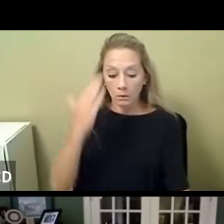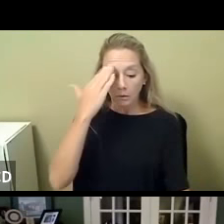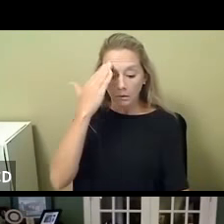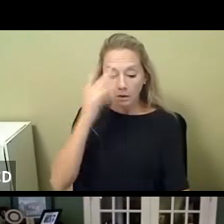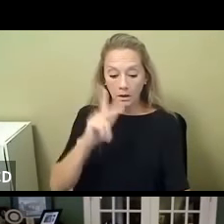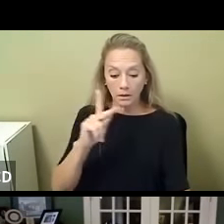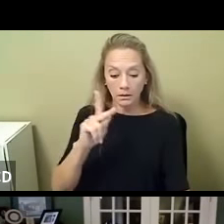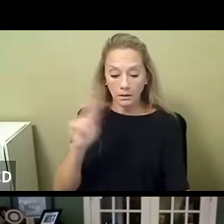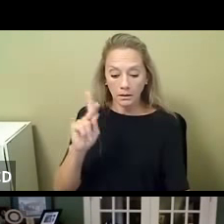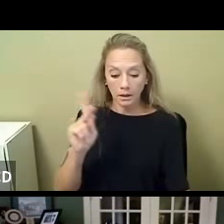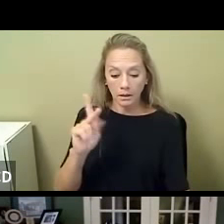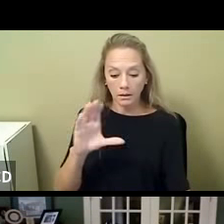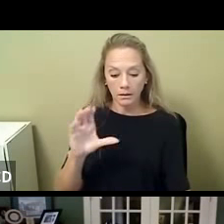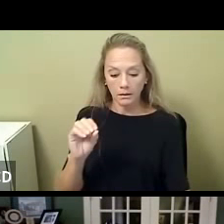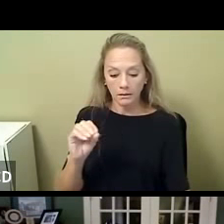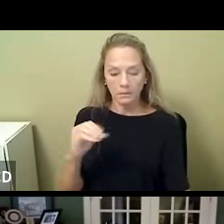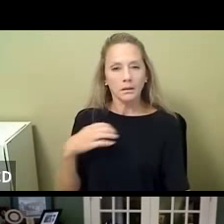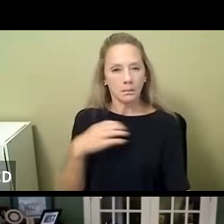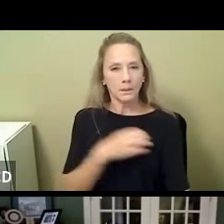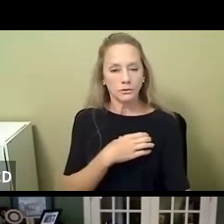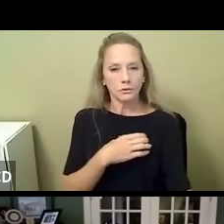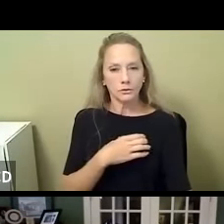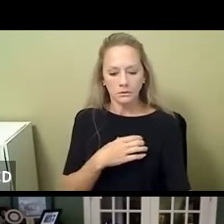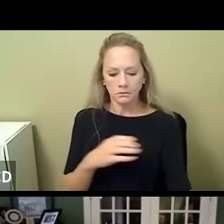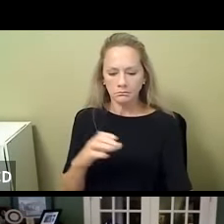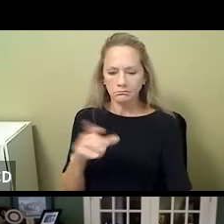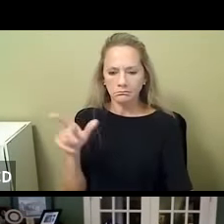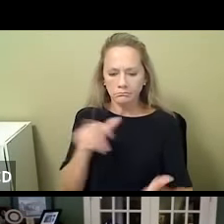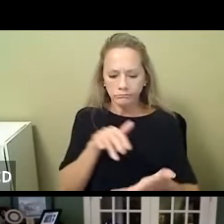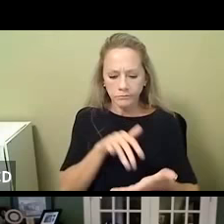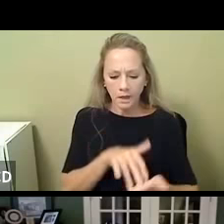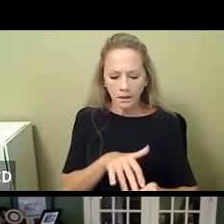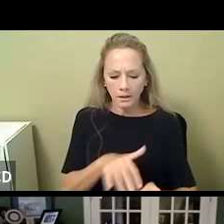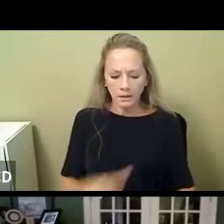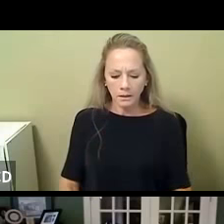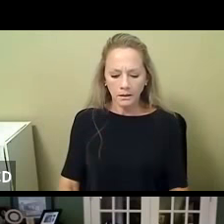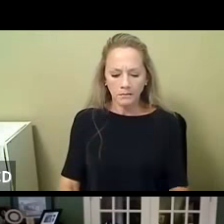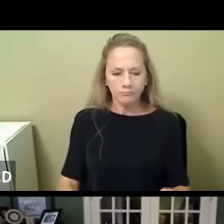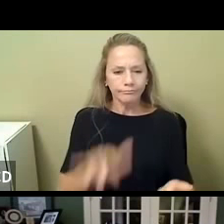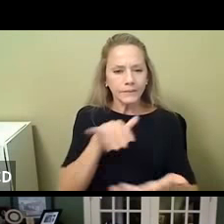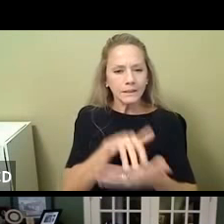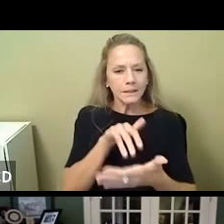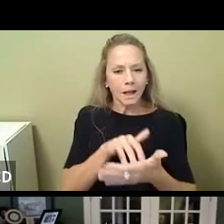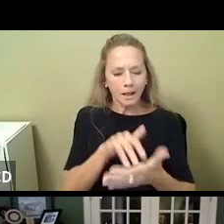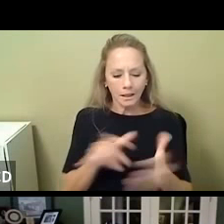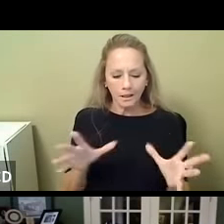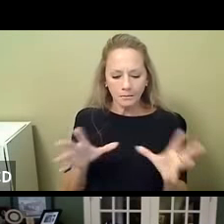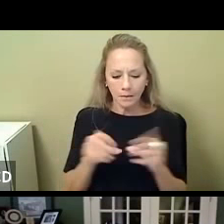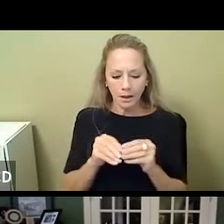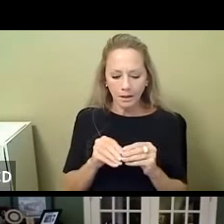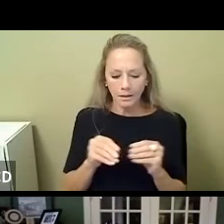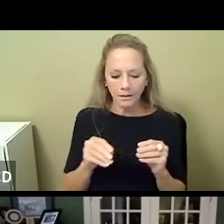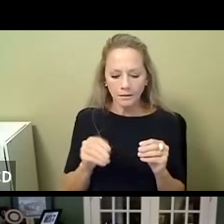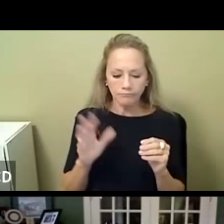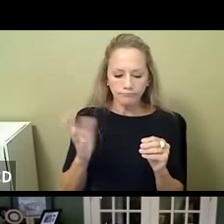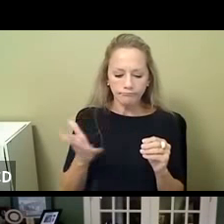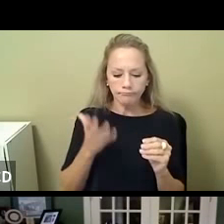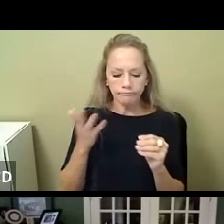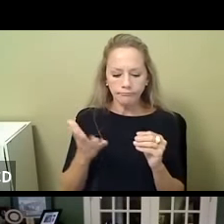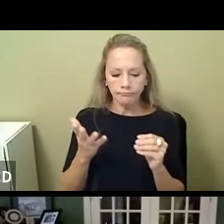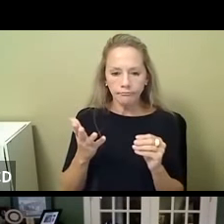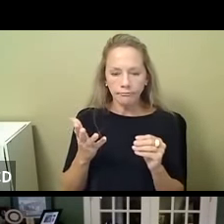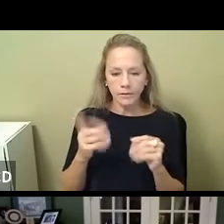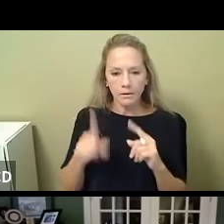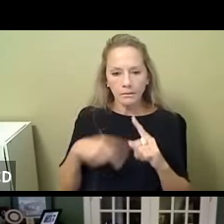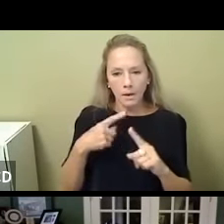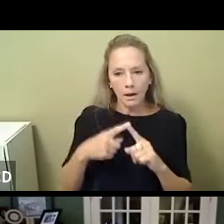has had a study session about changing sort of our legal abilities